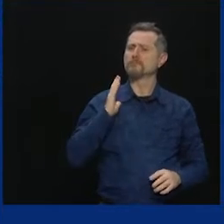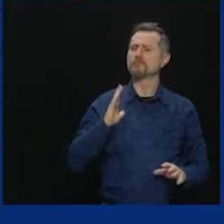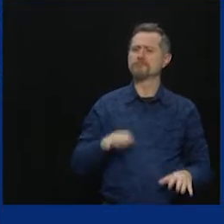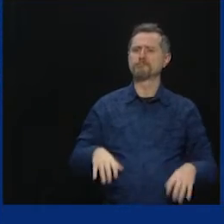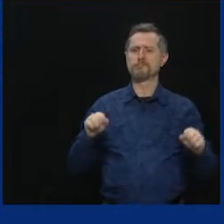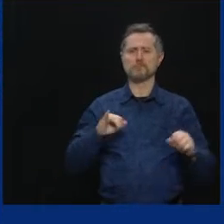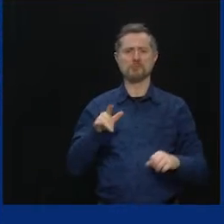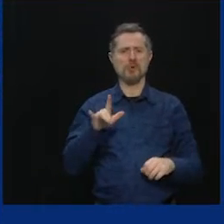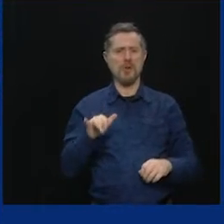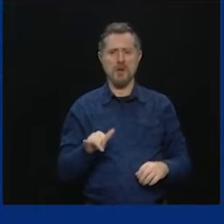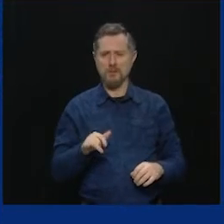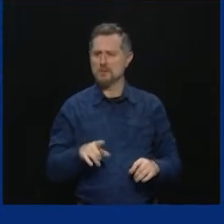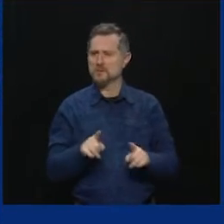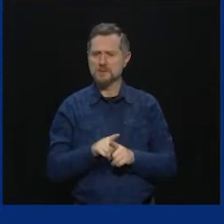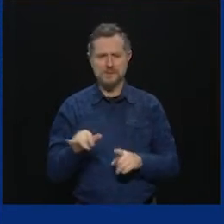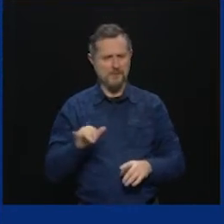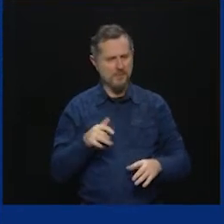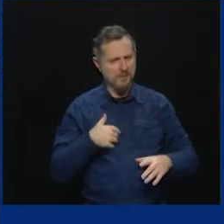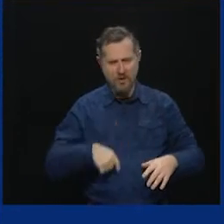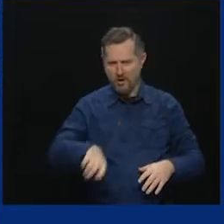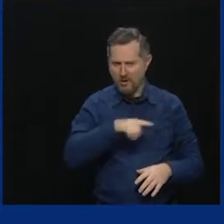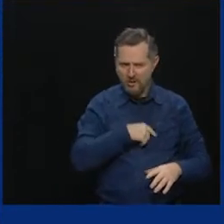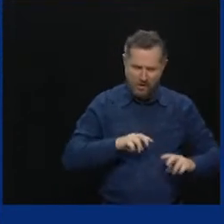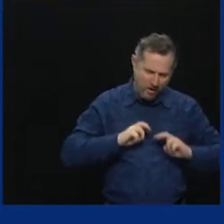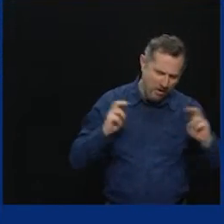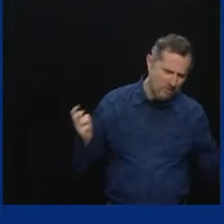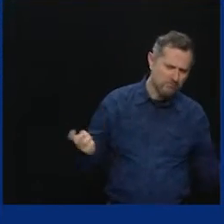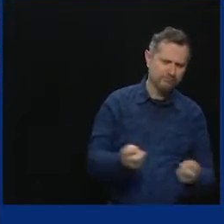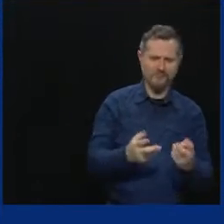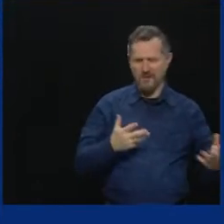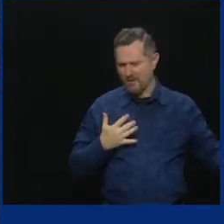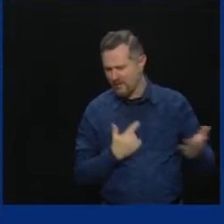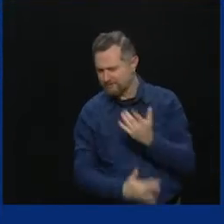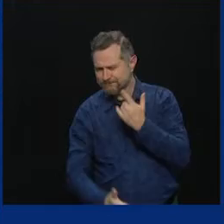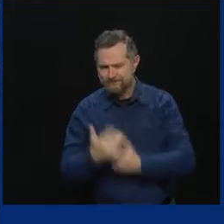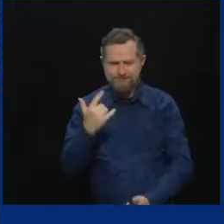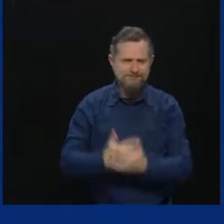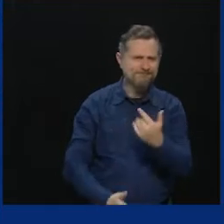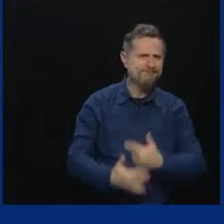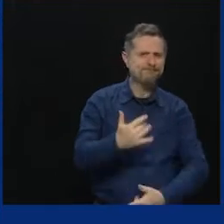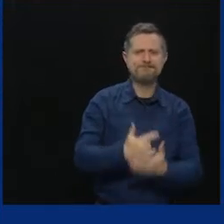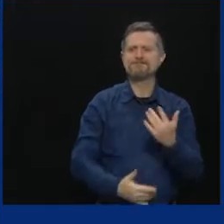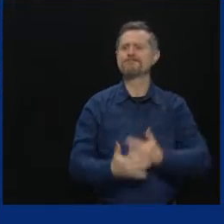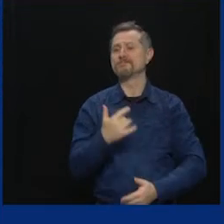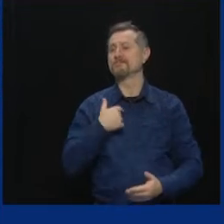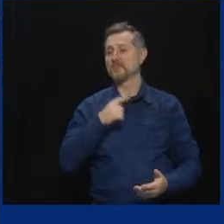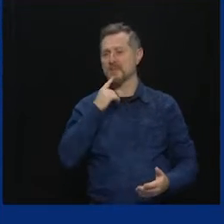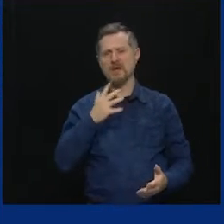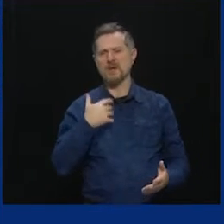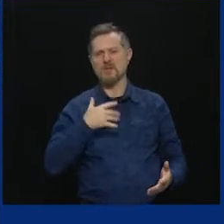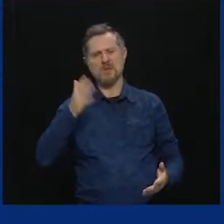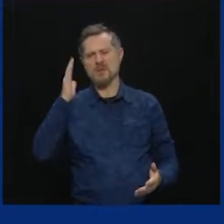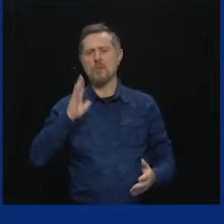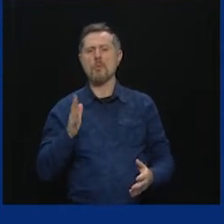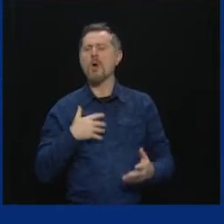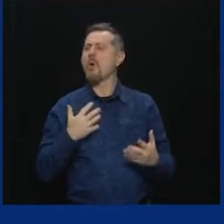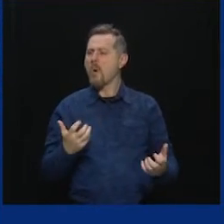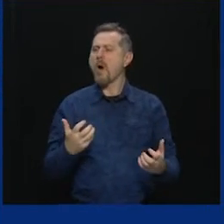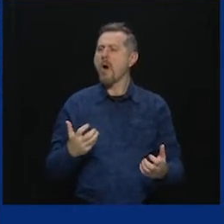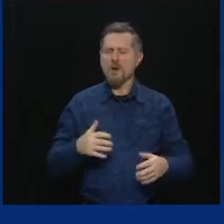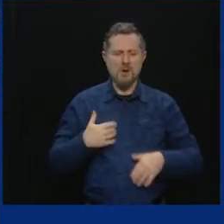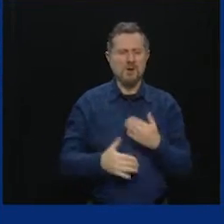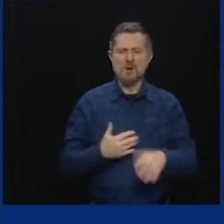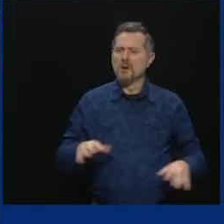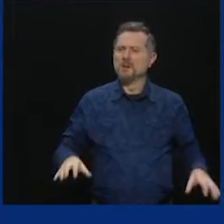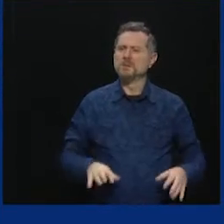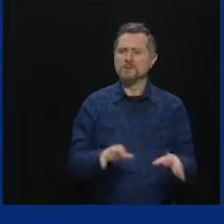July. We all gathered around a table and said, I don't just want to give this talk, I want to give this action. And as a result of that, we have found